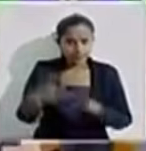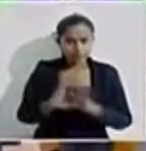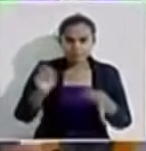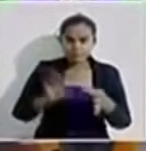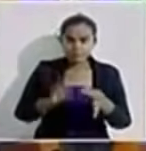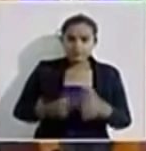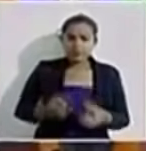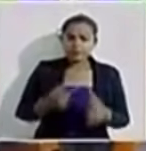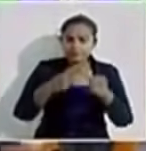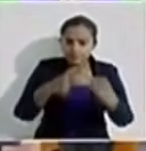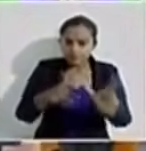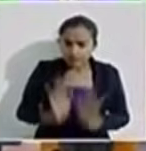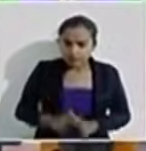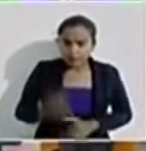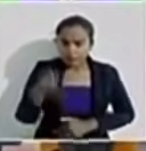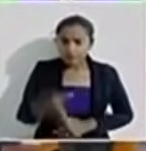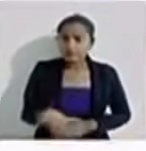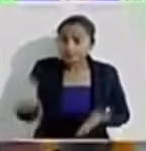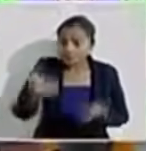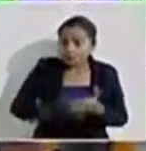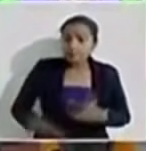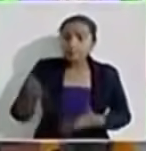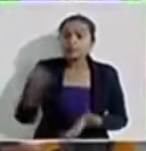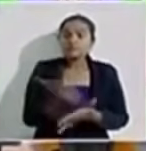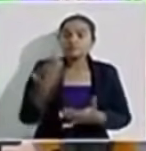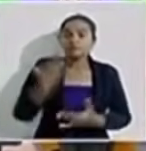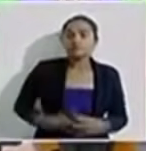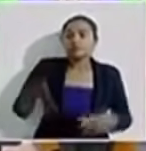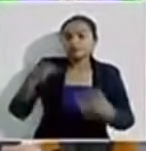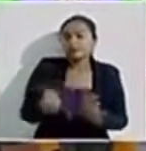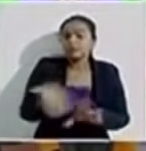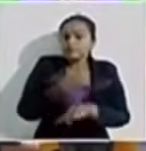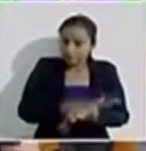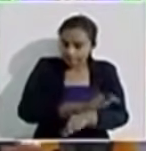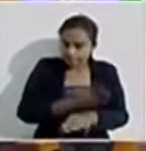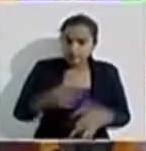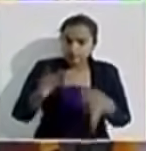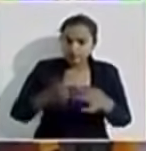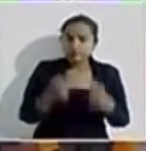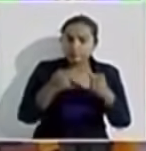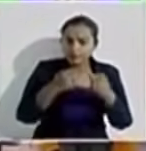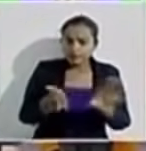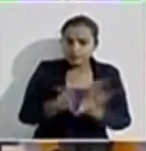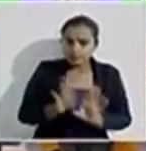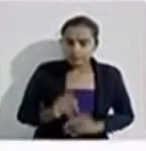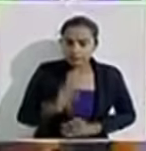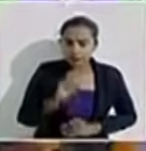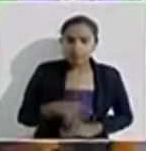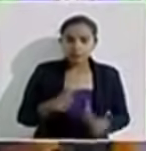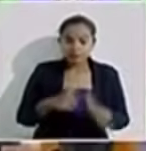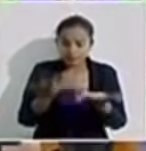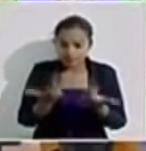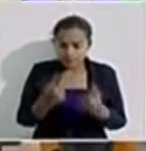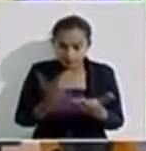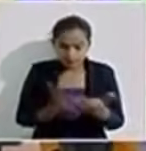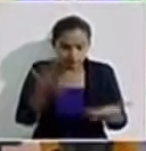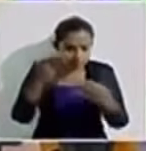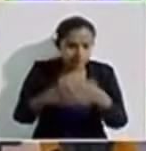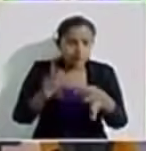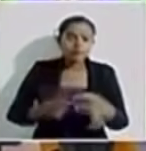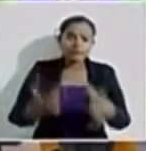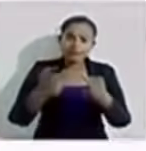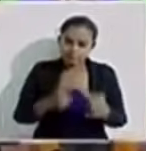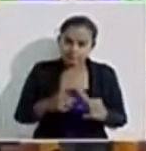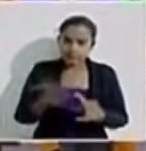again. He has failed to answer these concerns raised by the forensic audit report. So far, no person has been punished based on